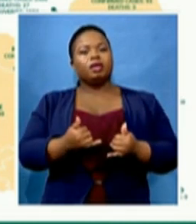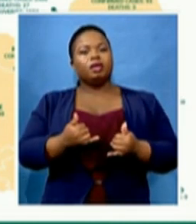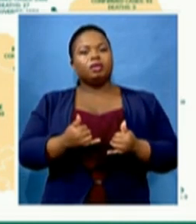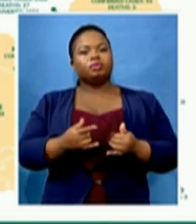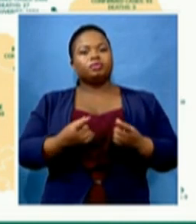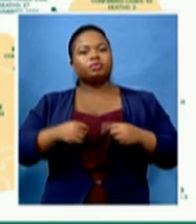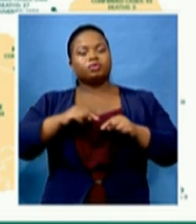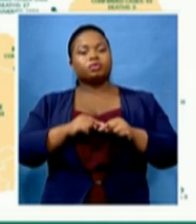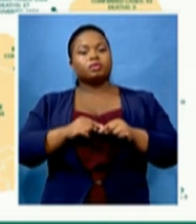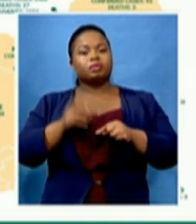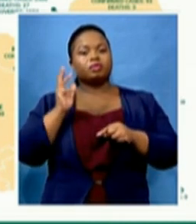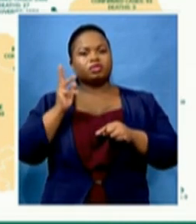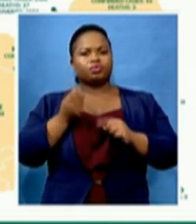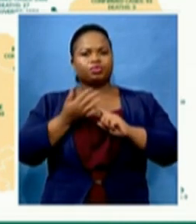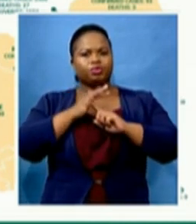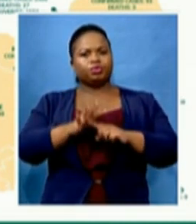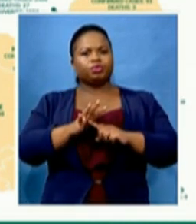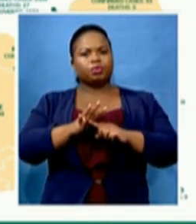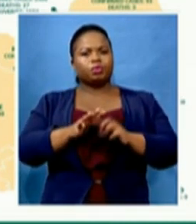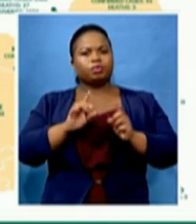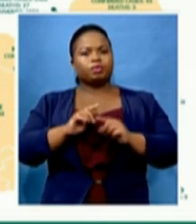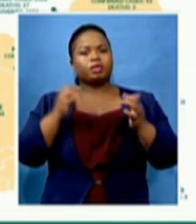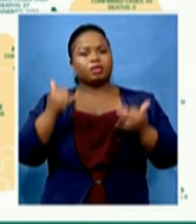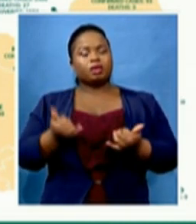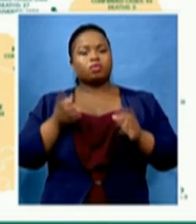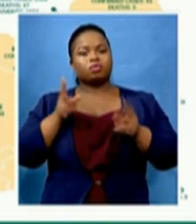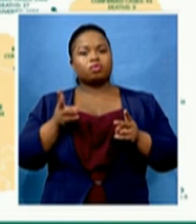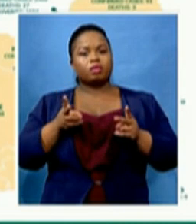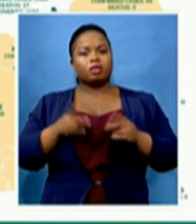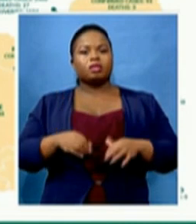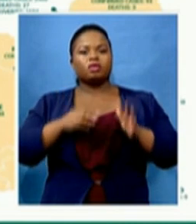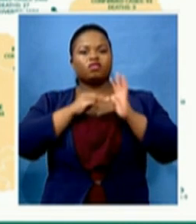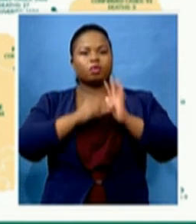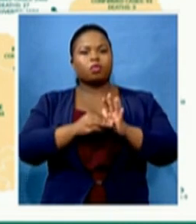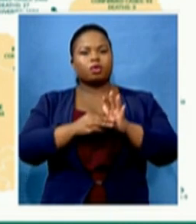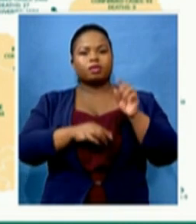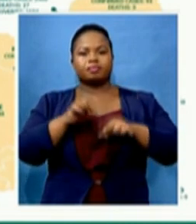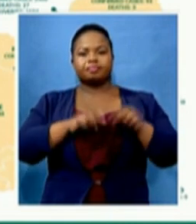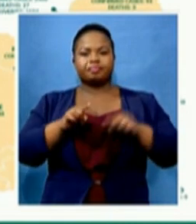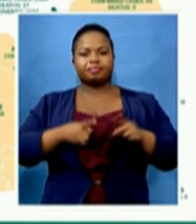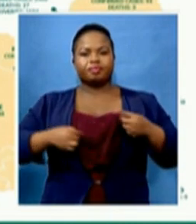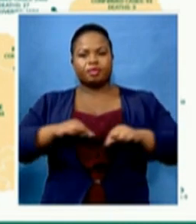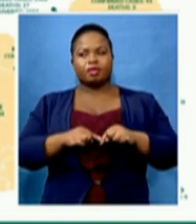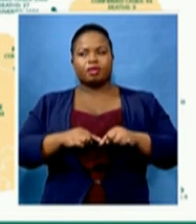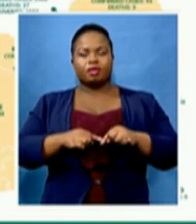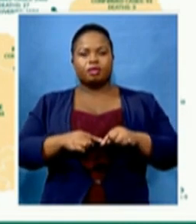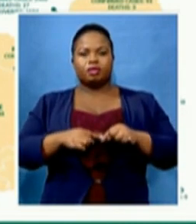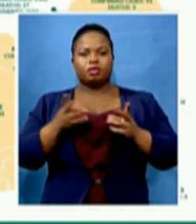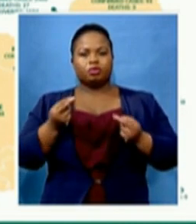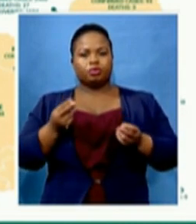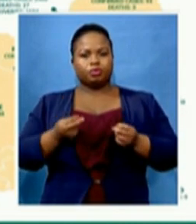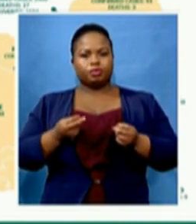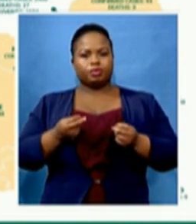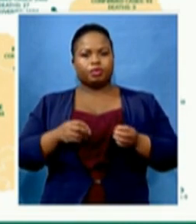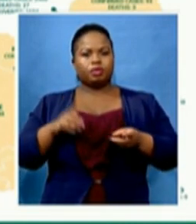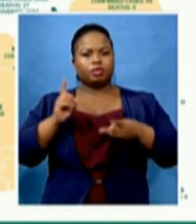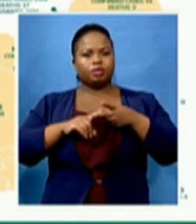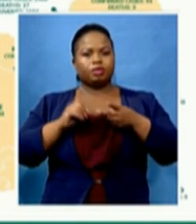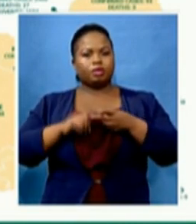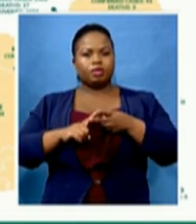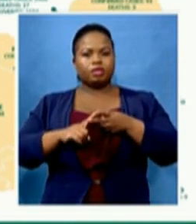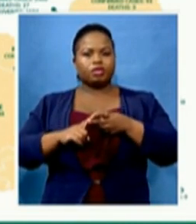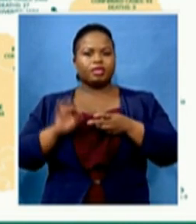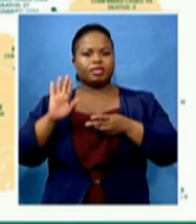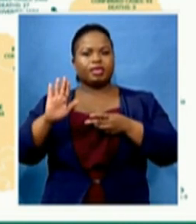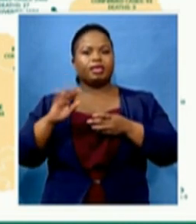often recalibrate the models. That means that we take into account the new data as it's coming in. But we also take into account updates from the